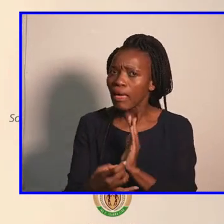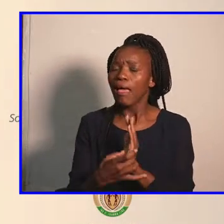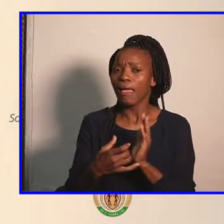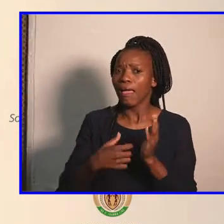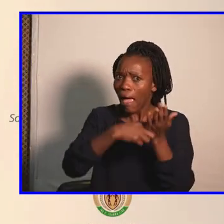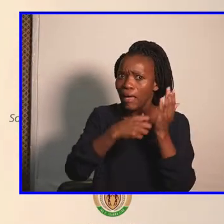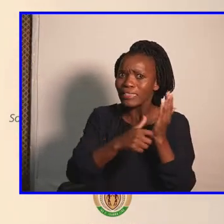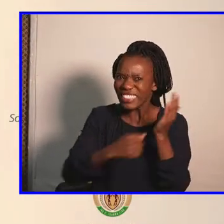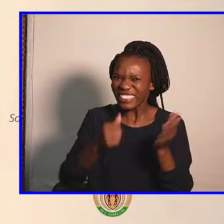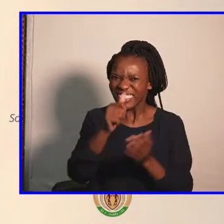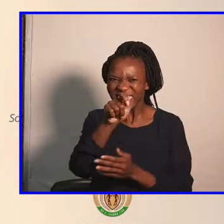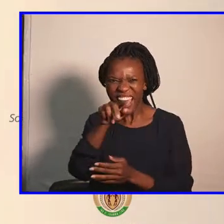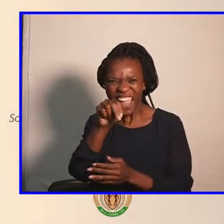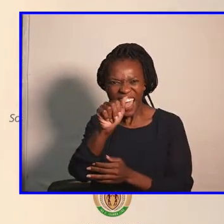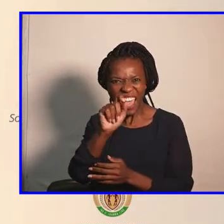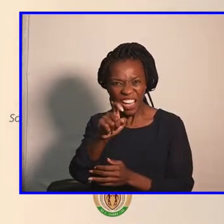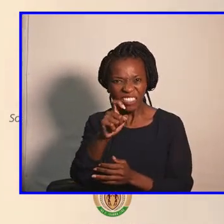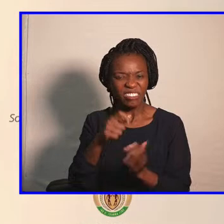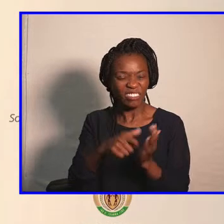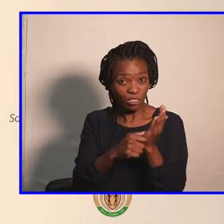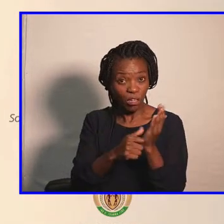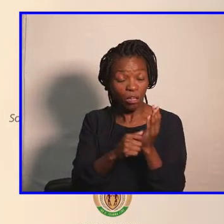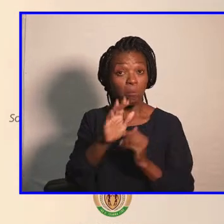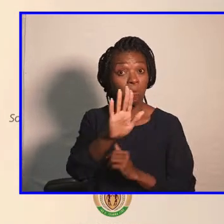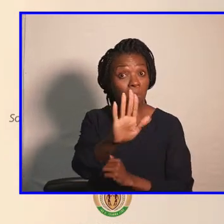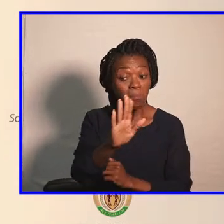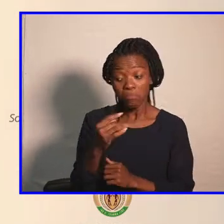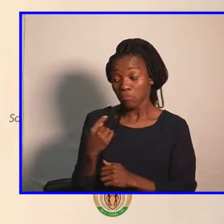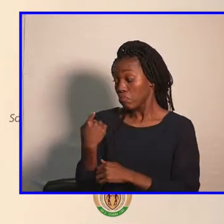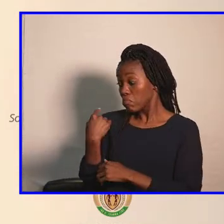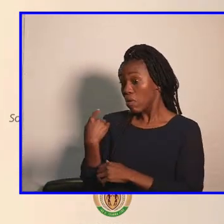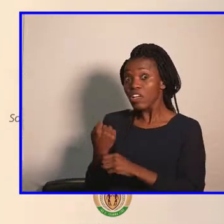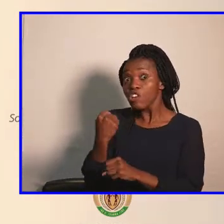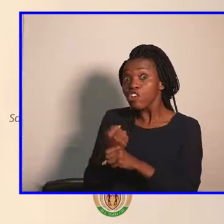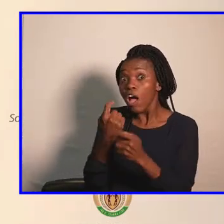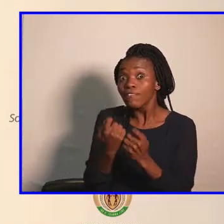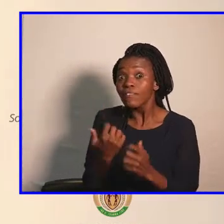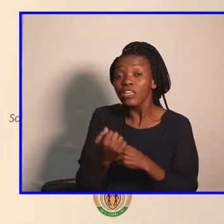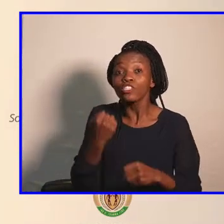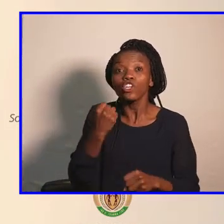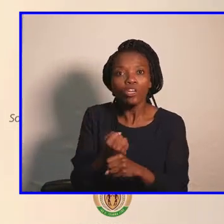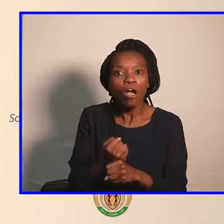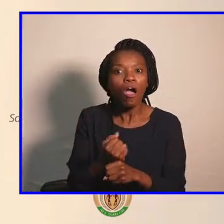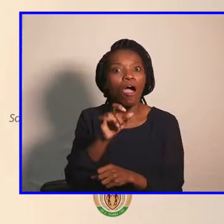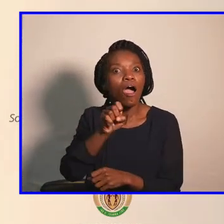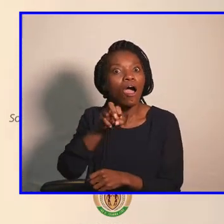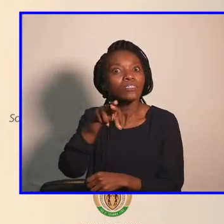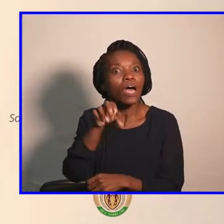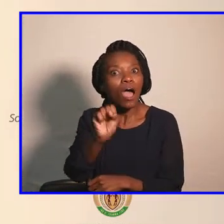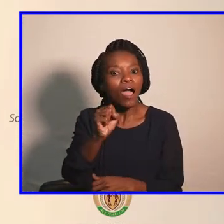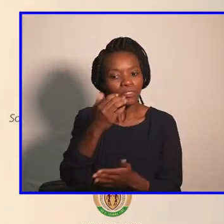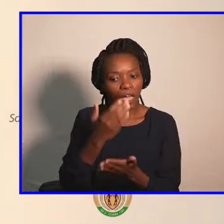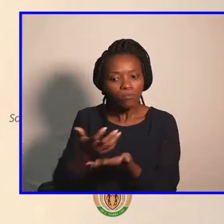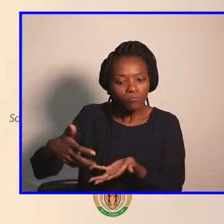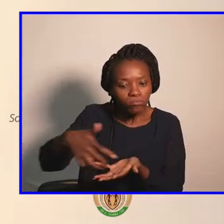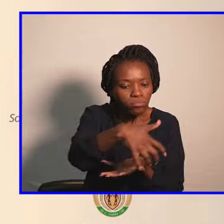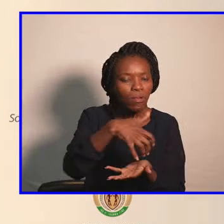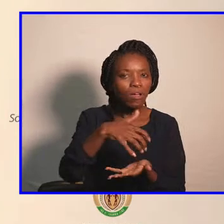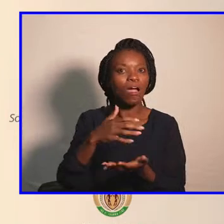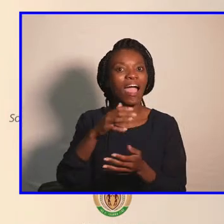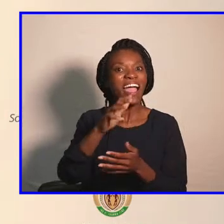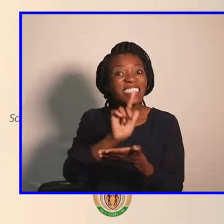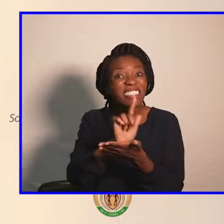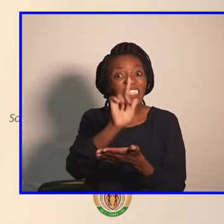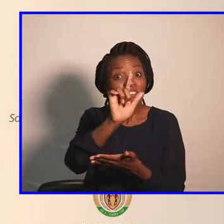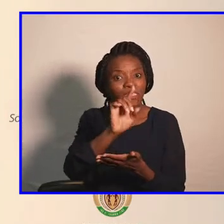year alone, SARS was able to collect close to 17 billion more than what we had